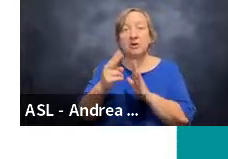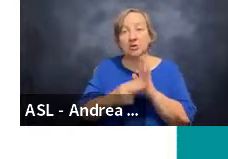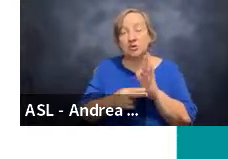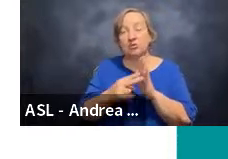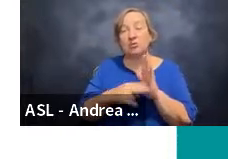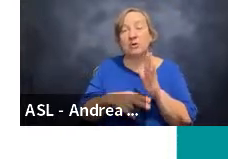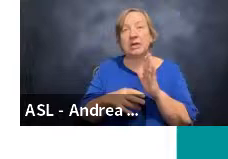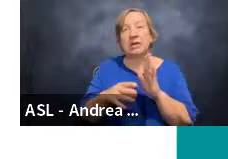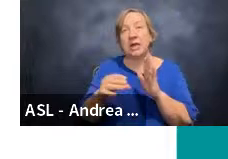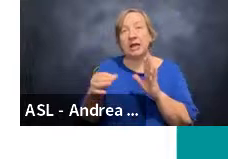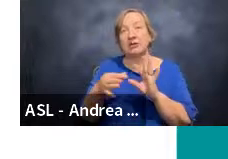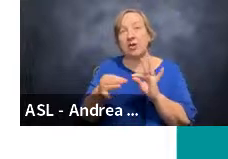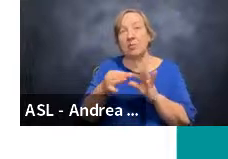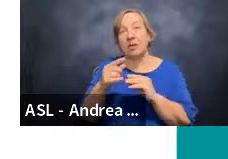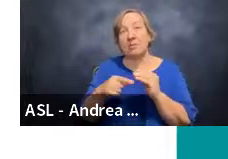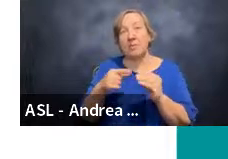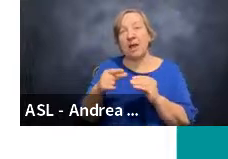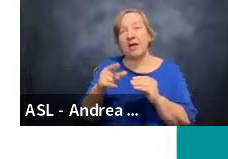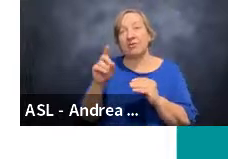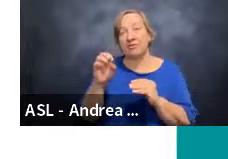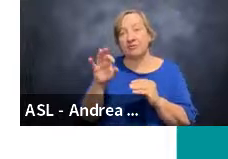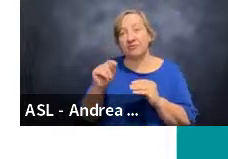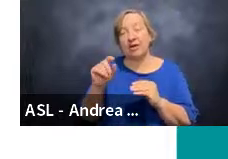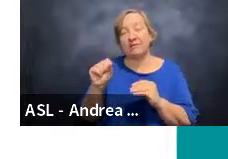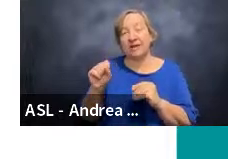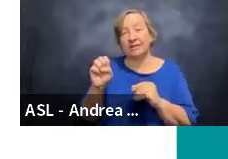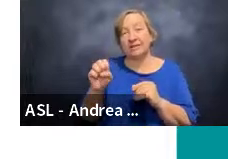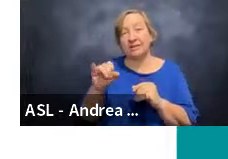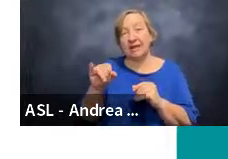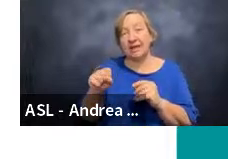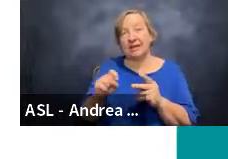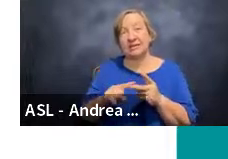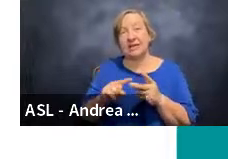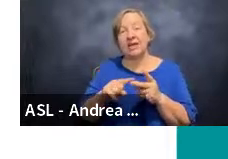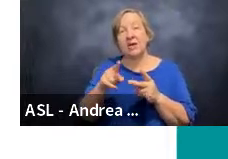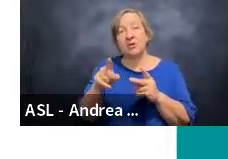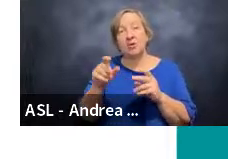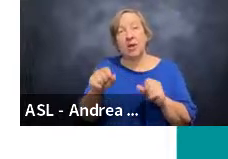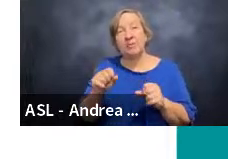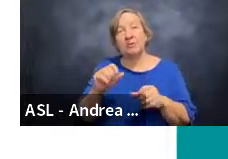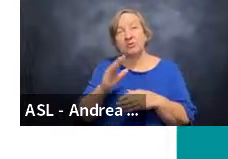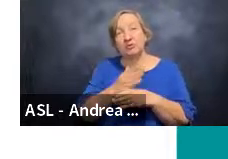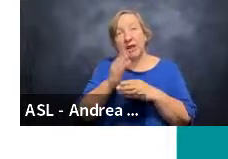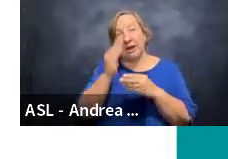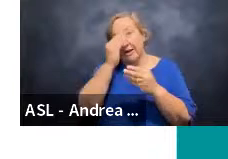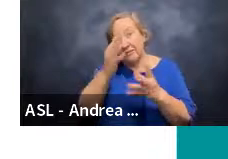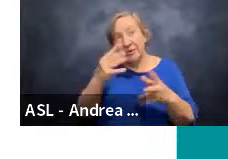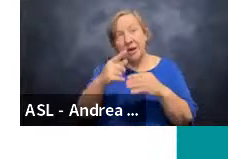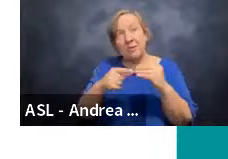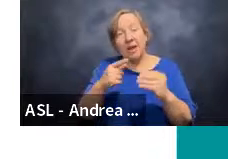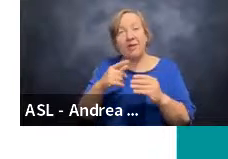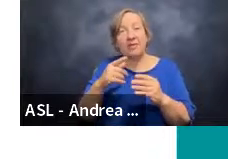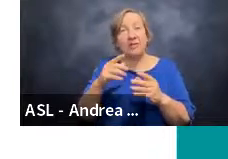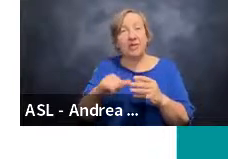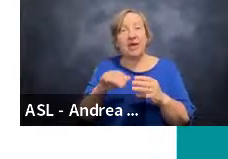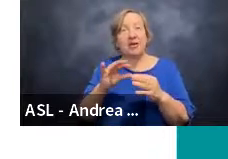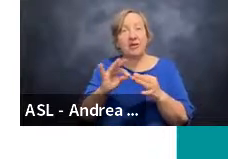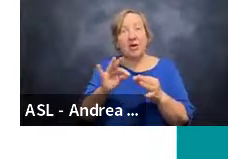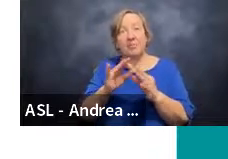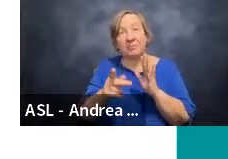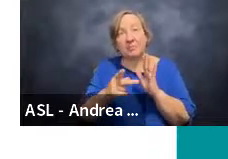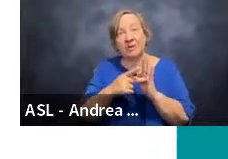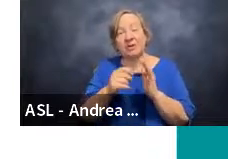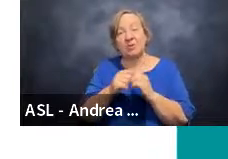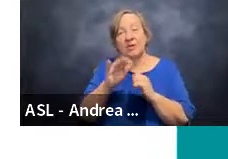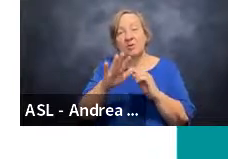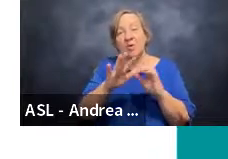draft SEIS? And the second part is, are you able to share information about the comment period with your networks? Is there